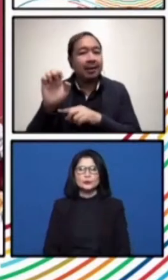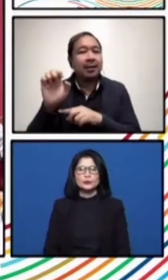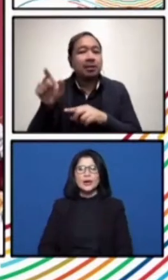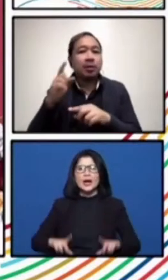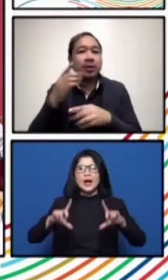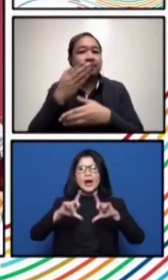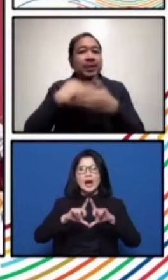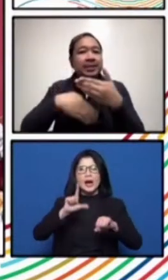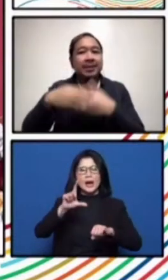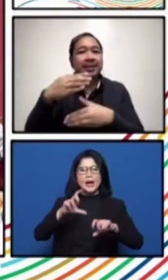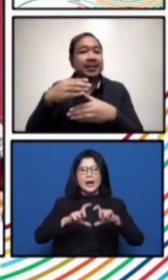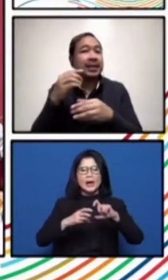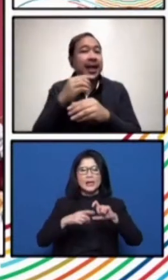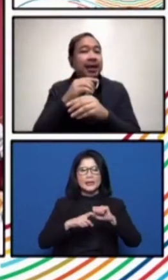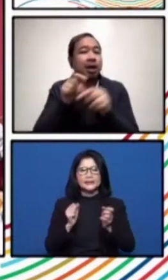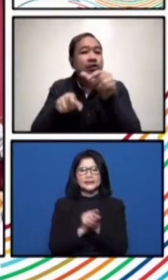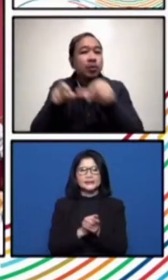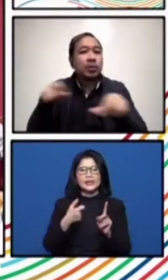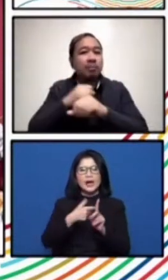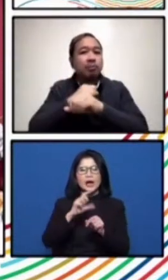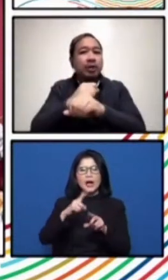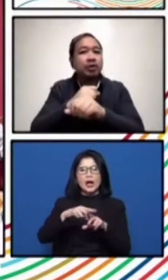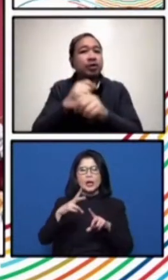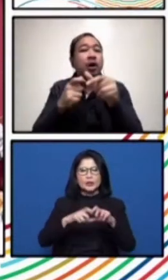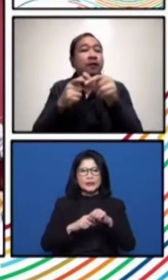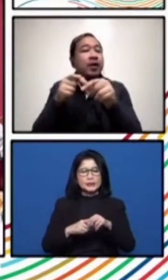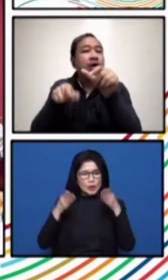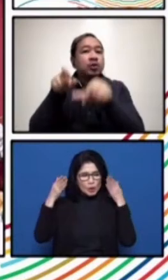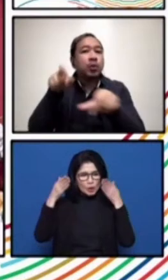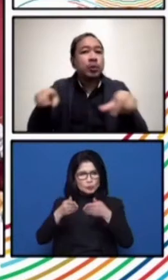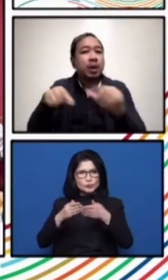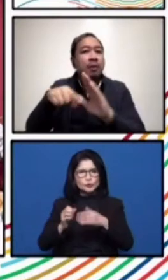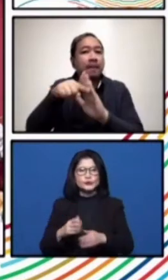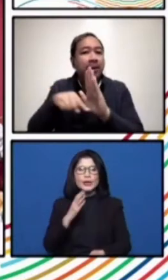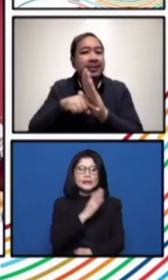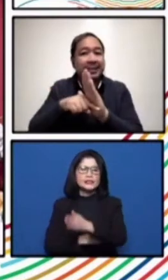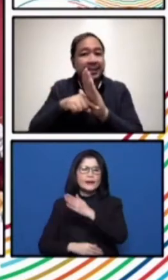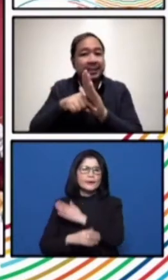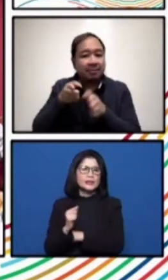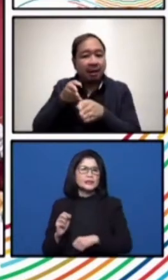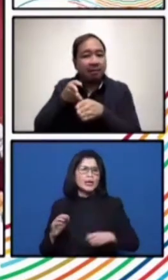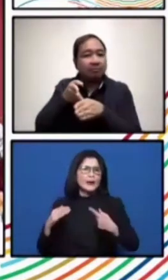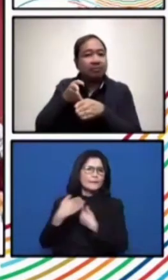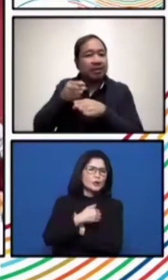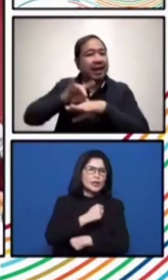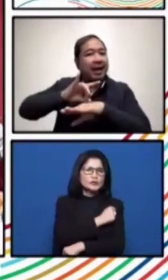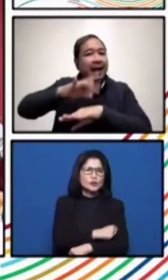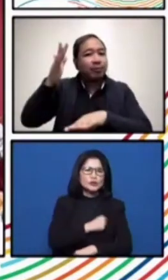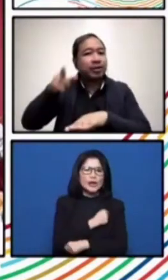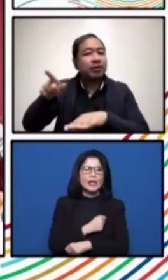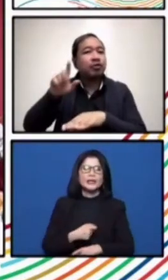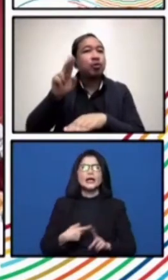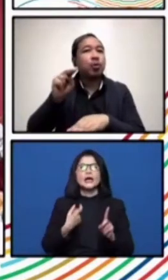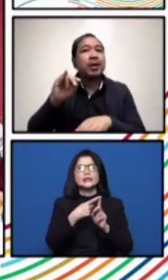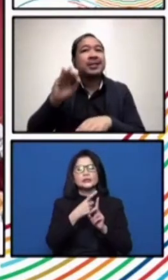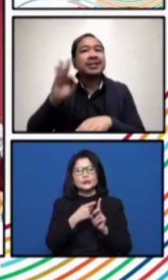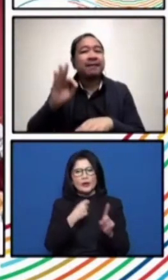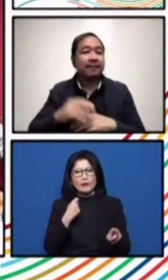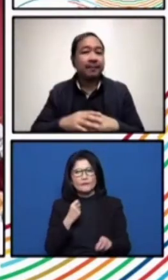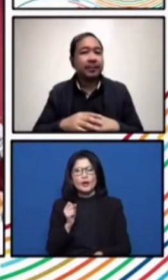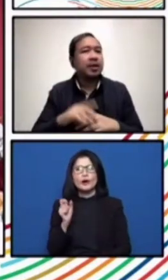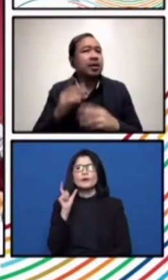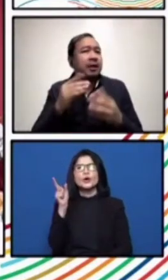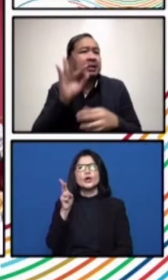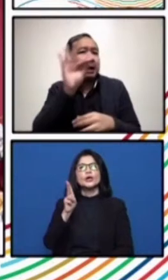policy specialist at UNICEF Alex I hope you're online um what are some of the new developments regarding social